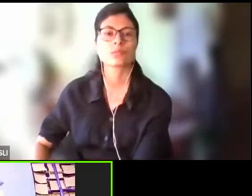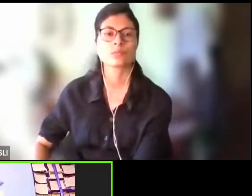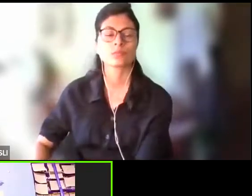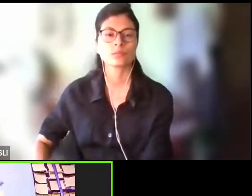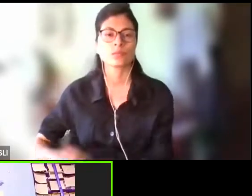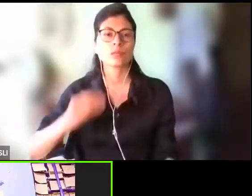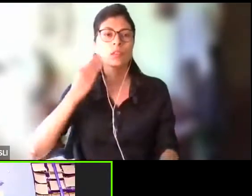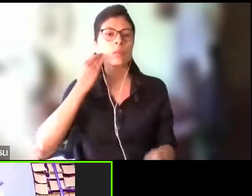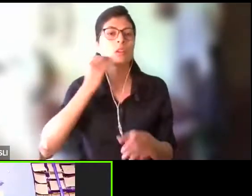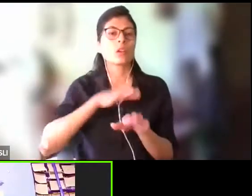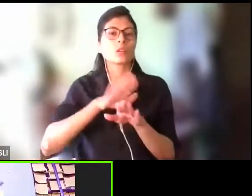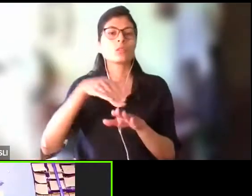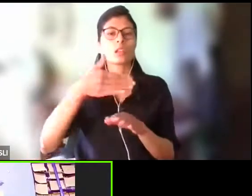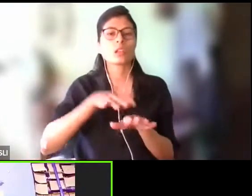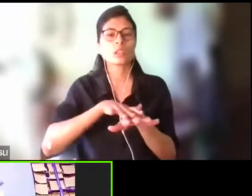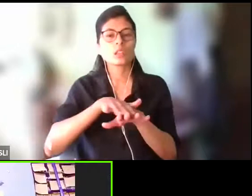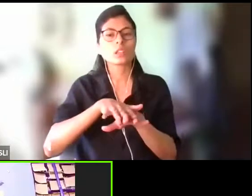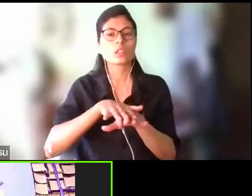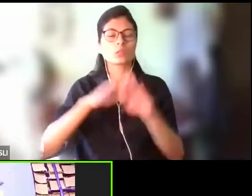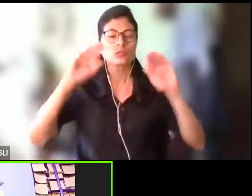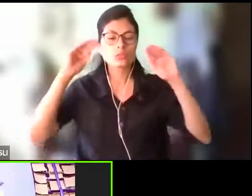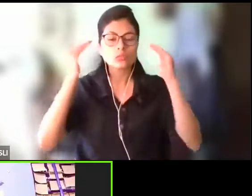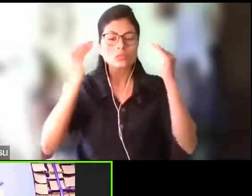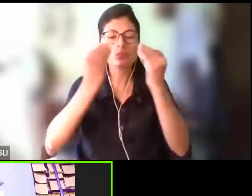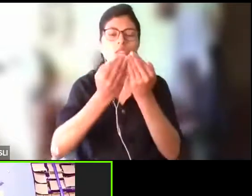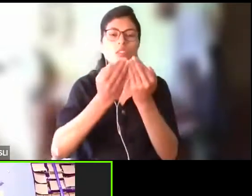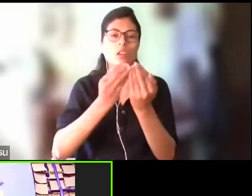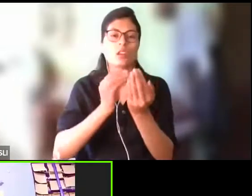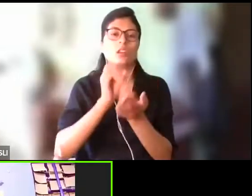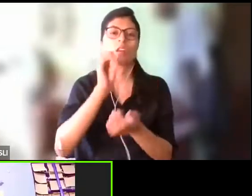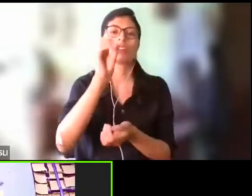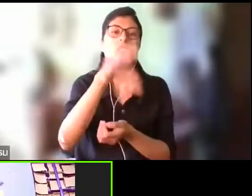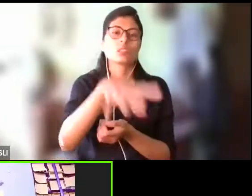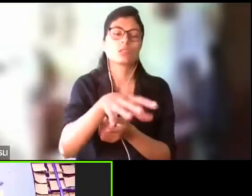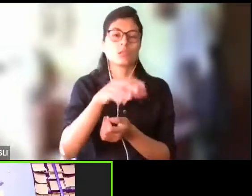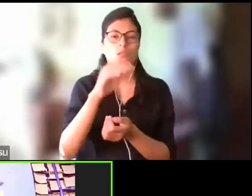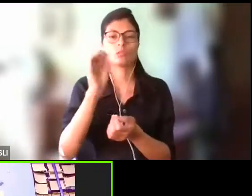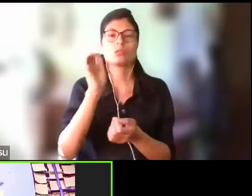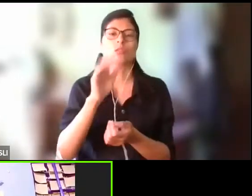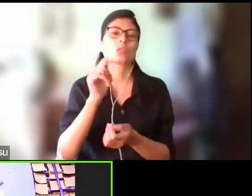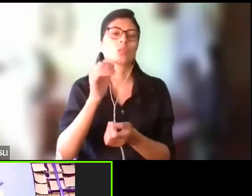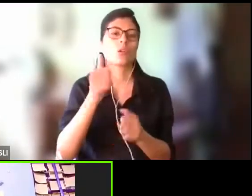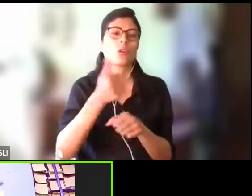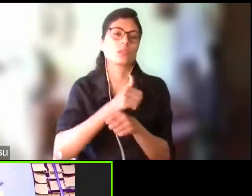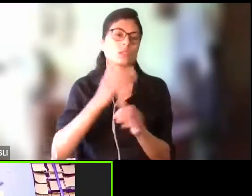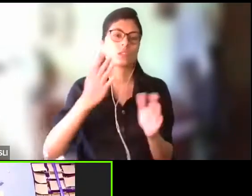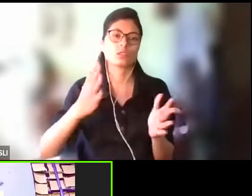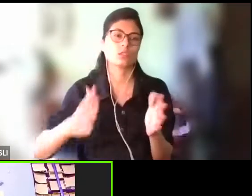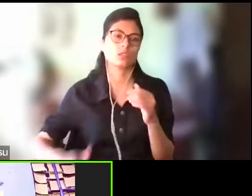areas, we realized that the hands of people had been chopped off because they were found